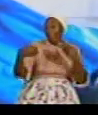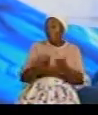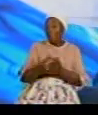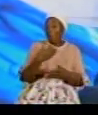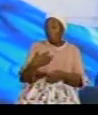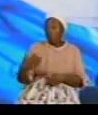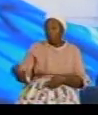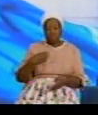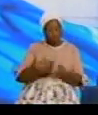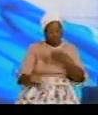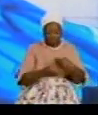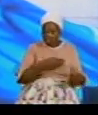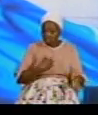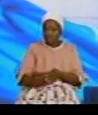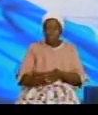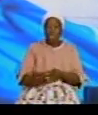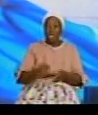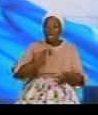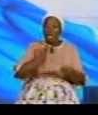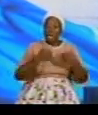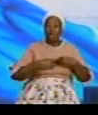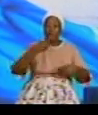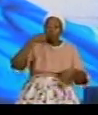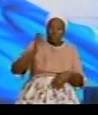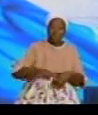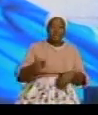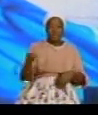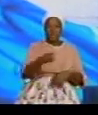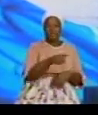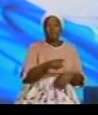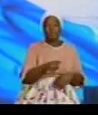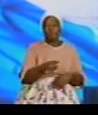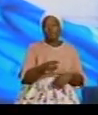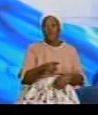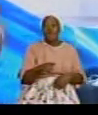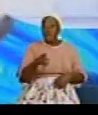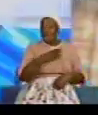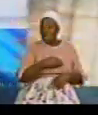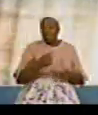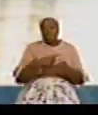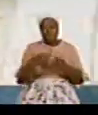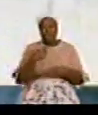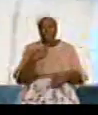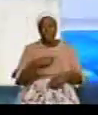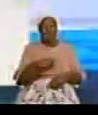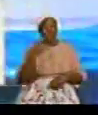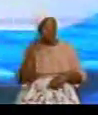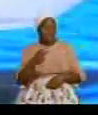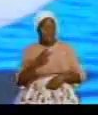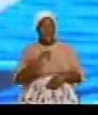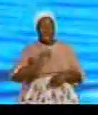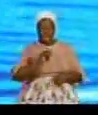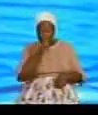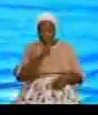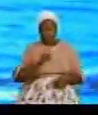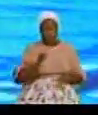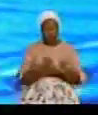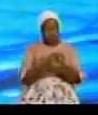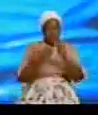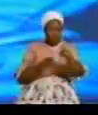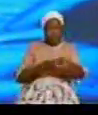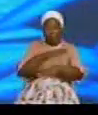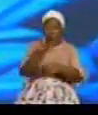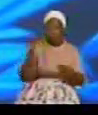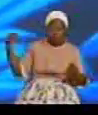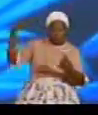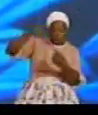things whatsoever I have commanded you. And then it says, lo, I am with you until